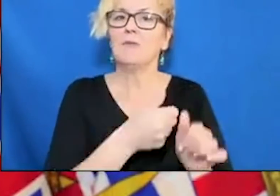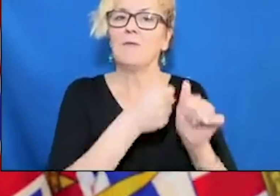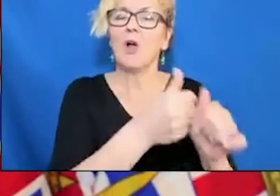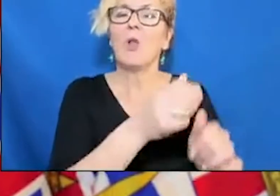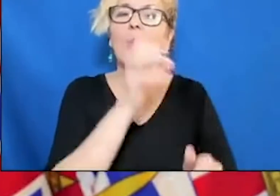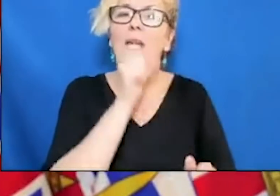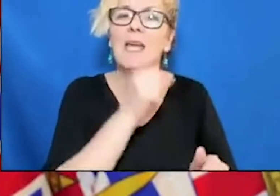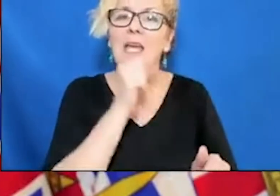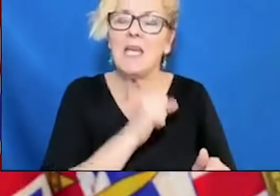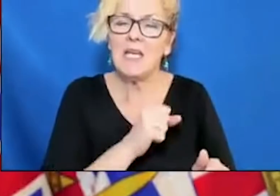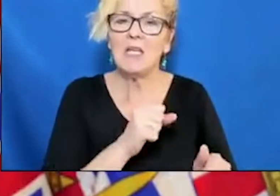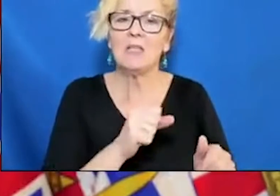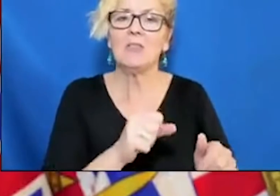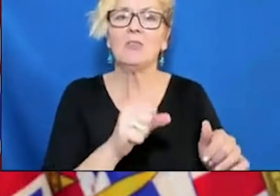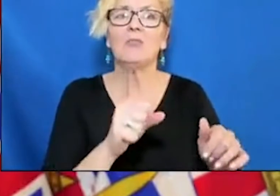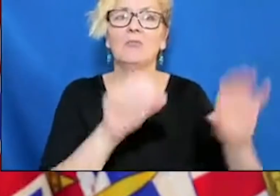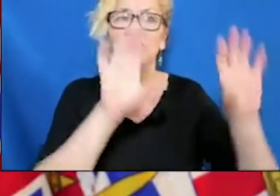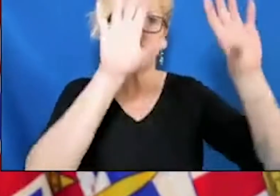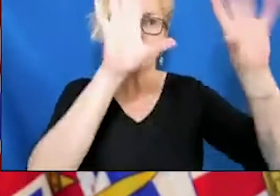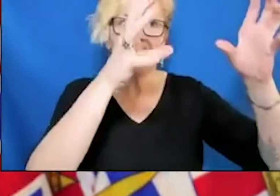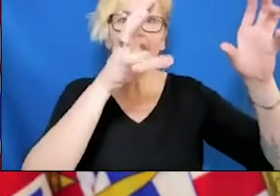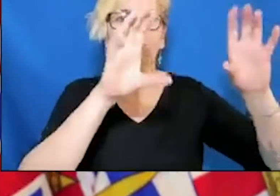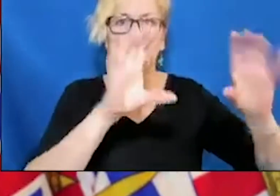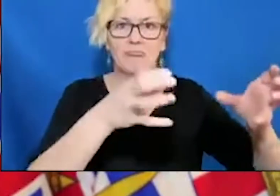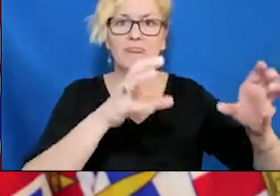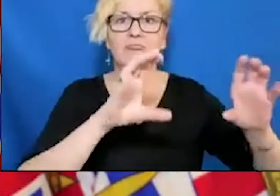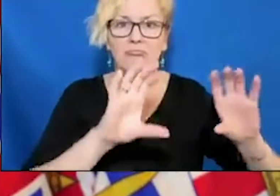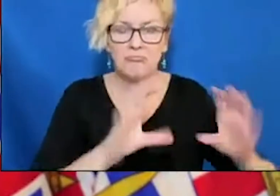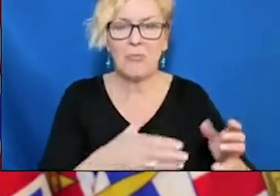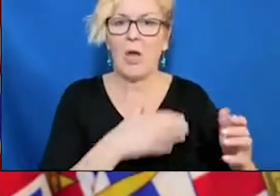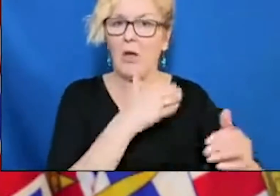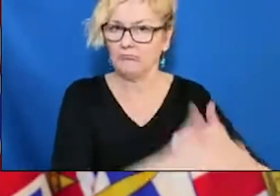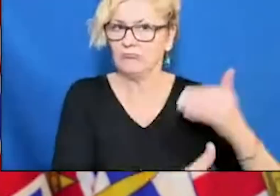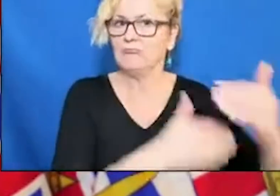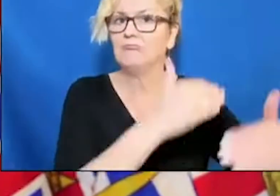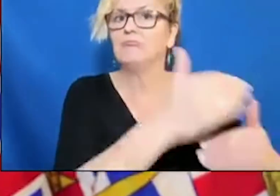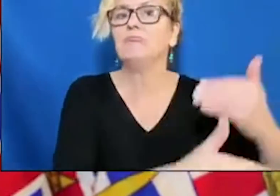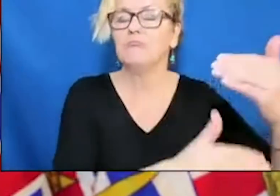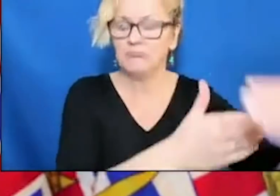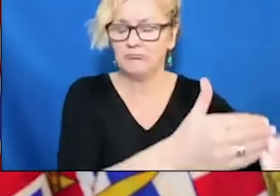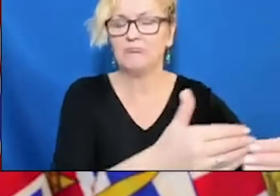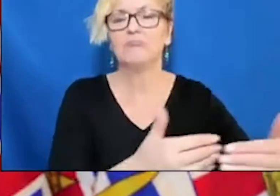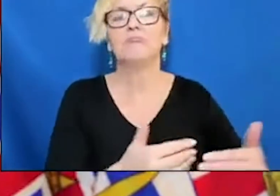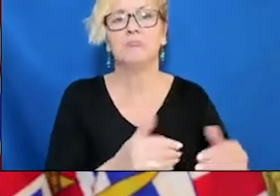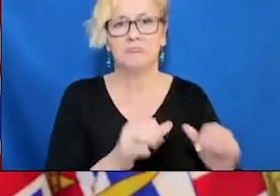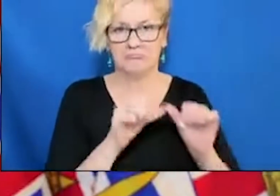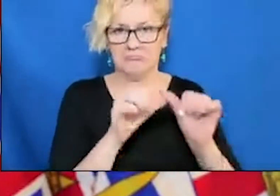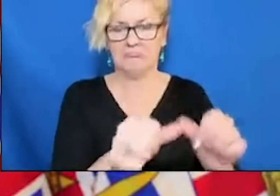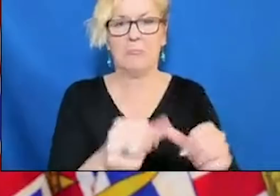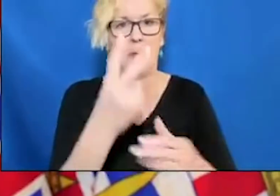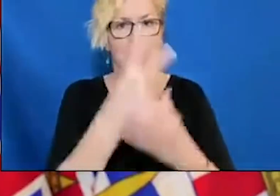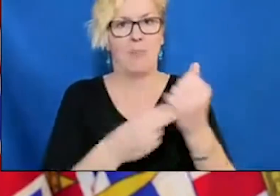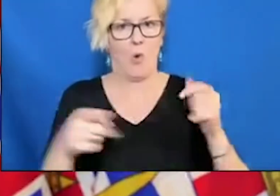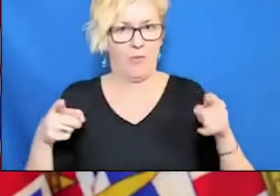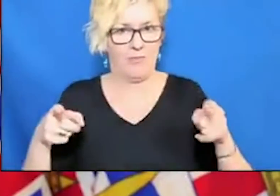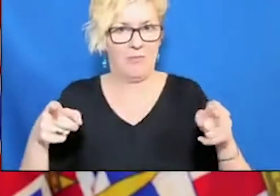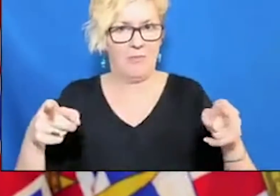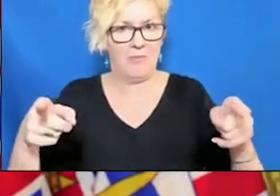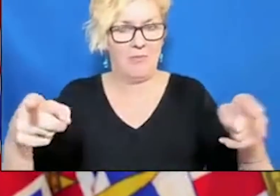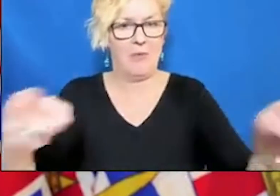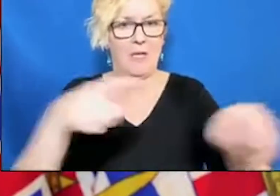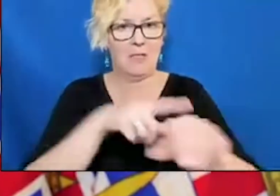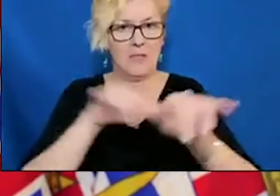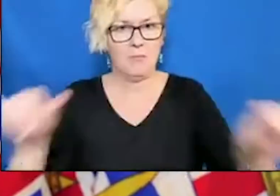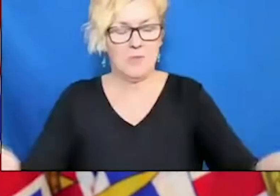I encourage us all to support the older people in our lives, our aunties, our uncles, our friends, to be able to